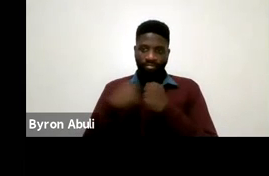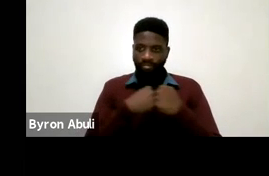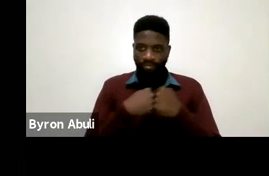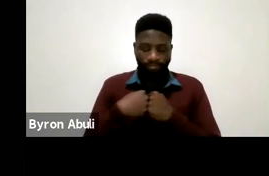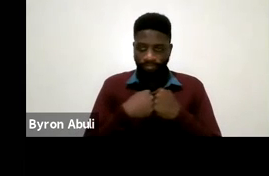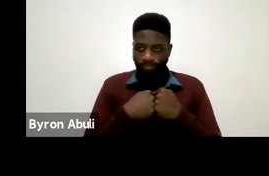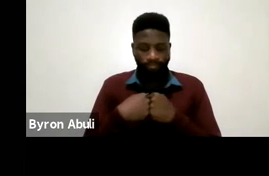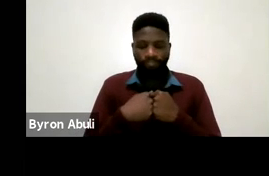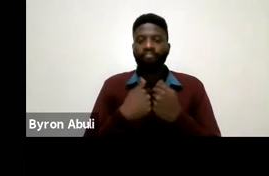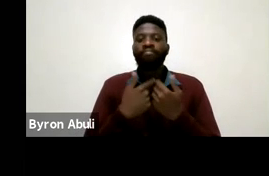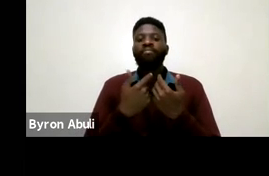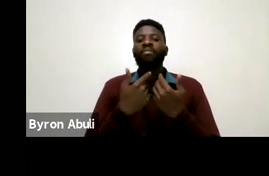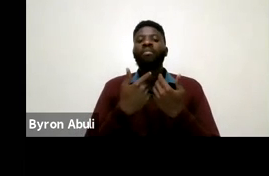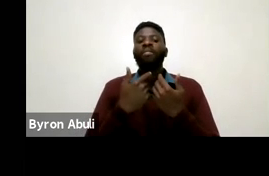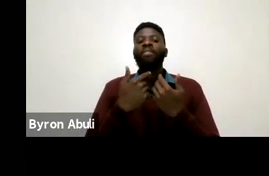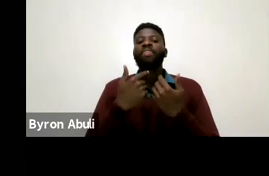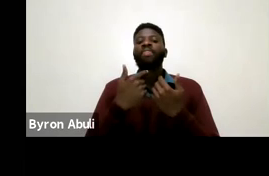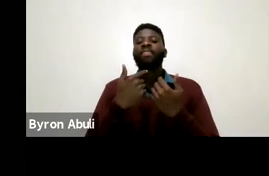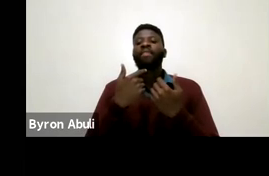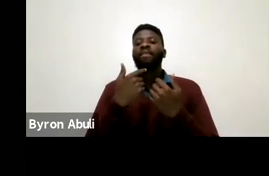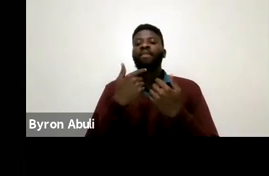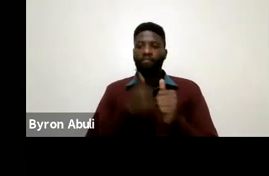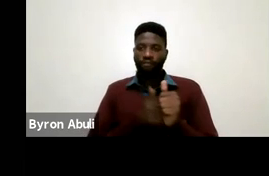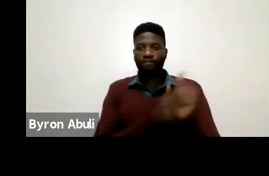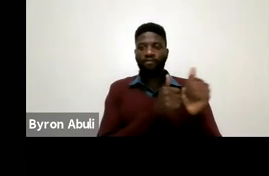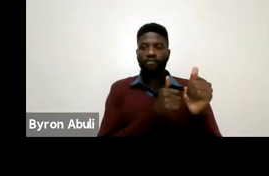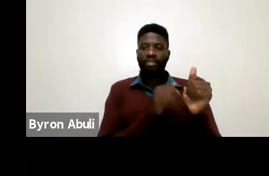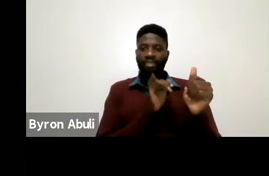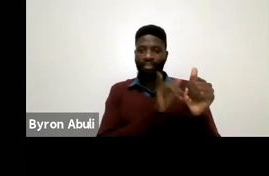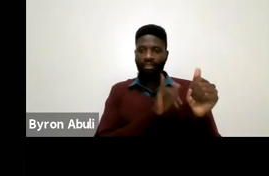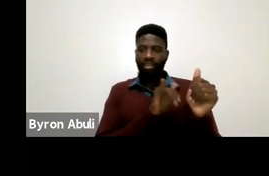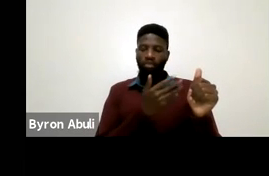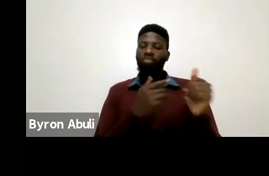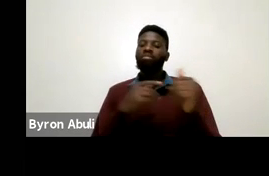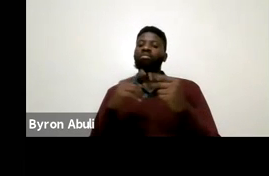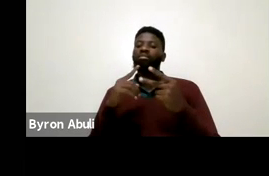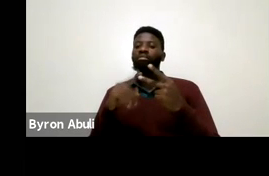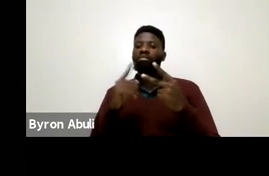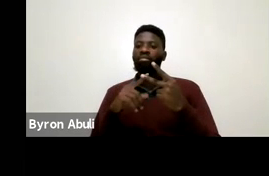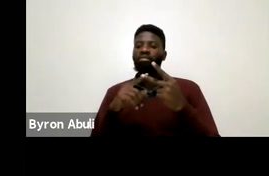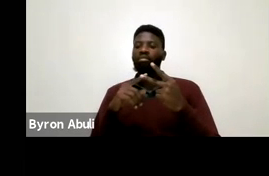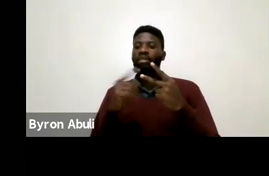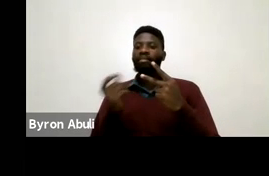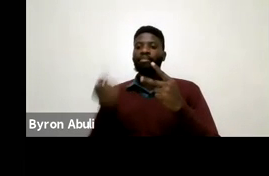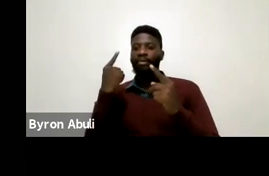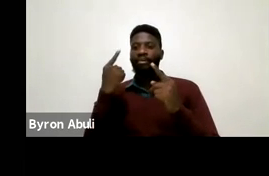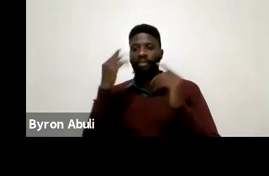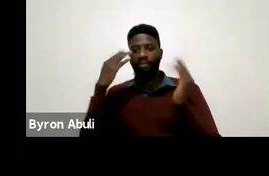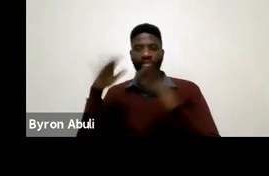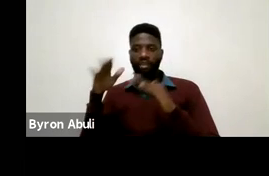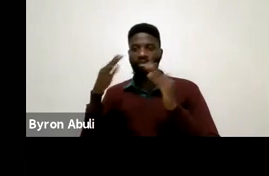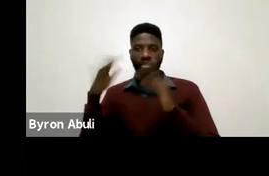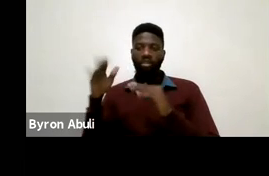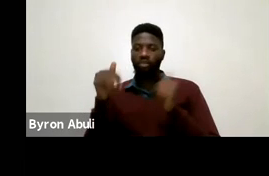track. We'll look at the distractions that can be there and how to manage them. And we'll also get to know